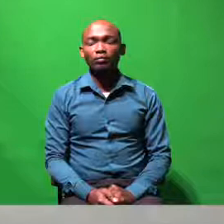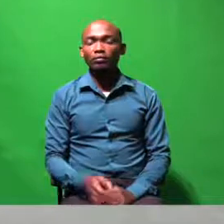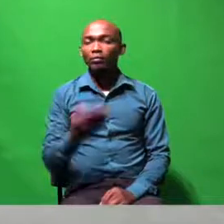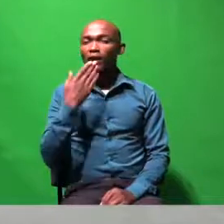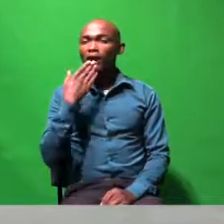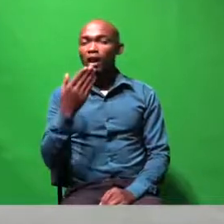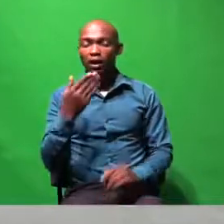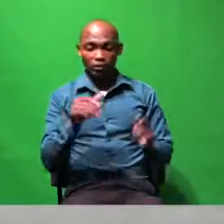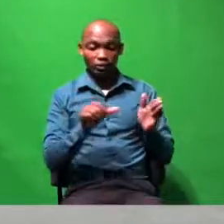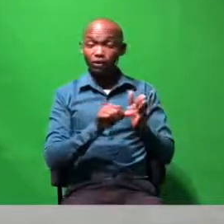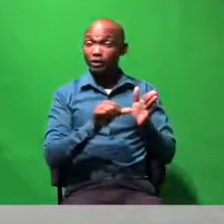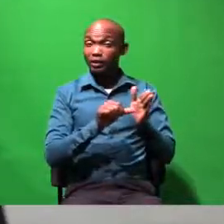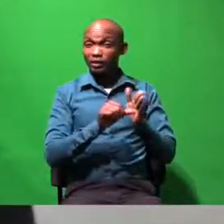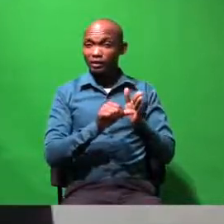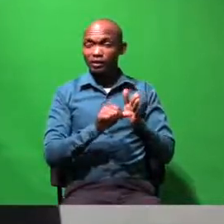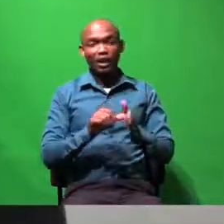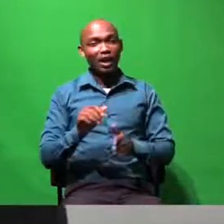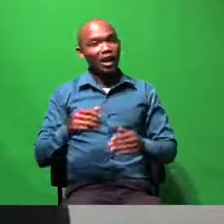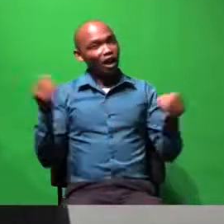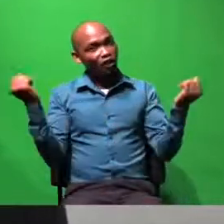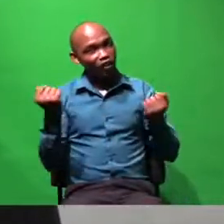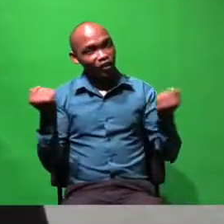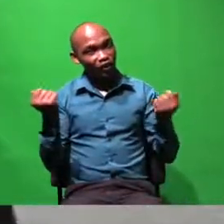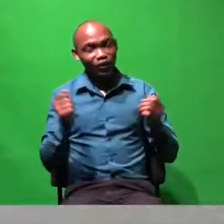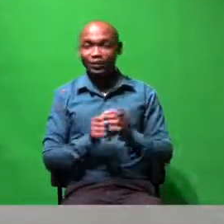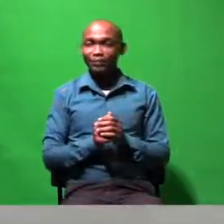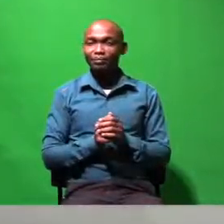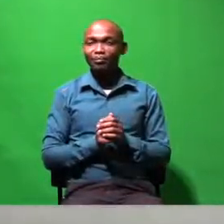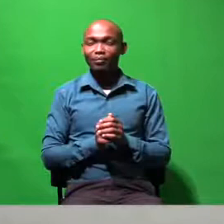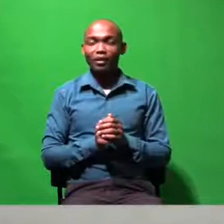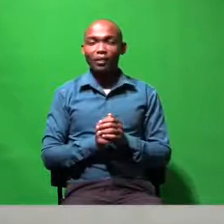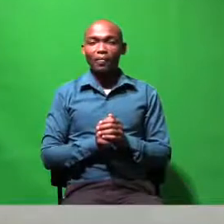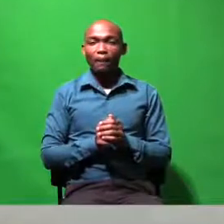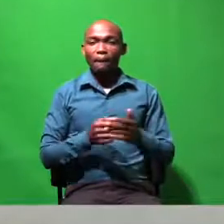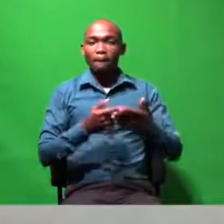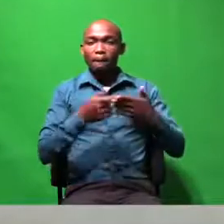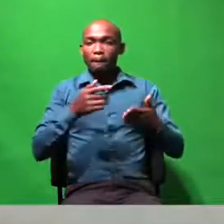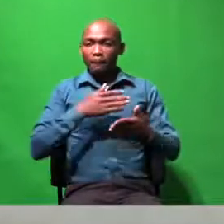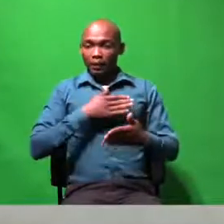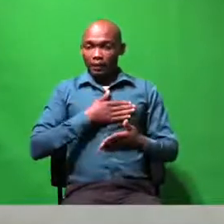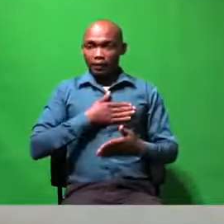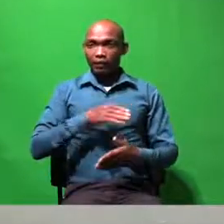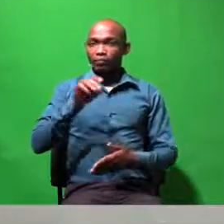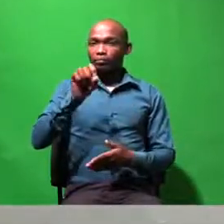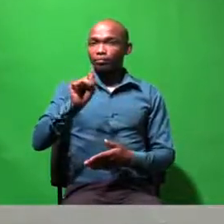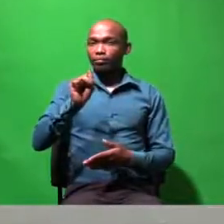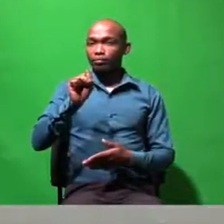Hello students, how are you? My name is Said Juma